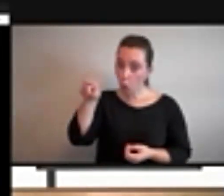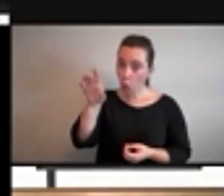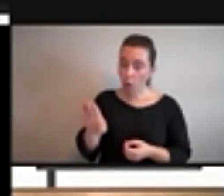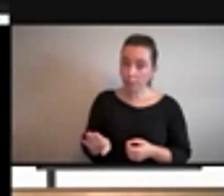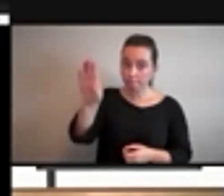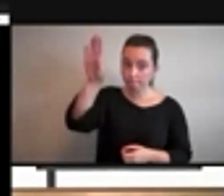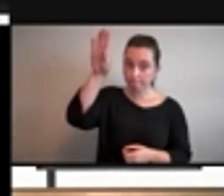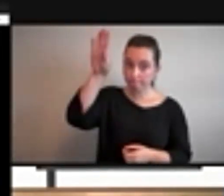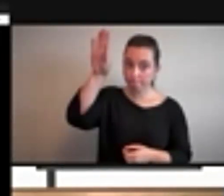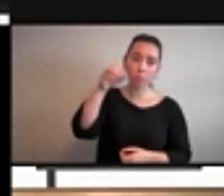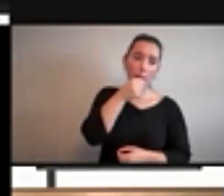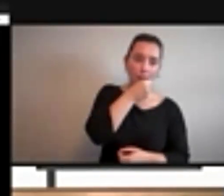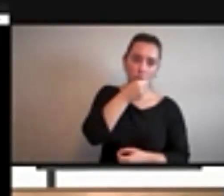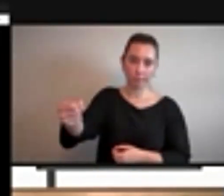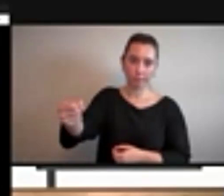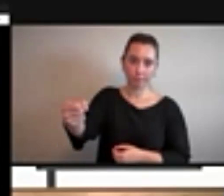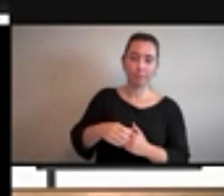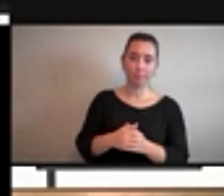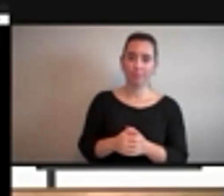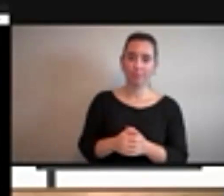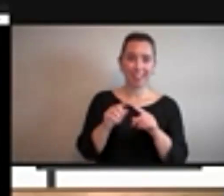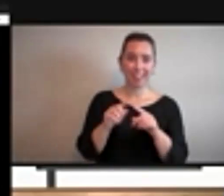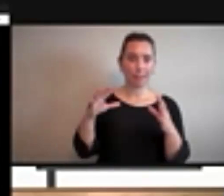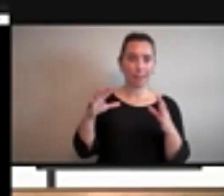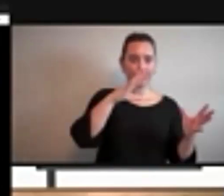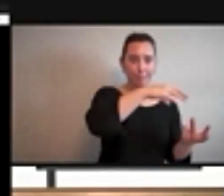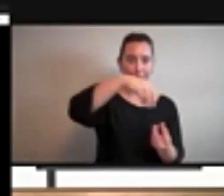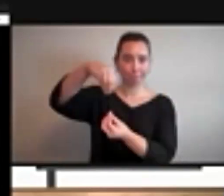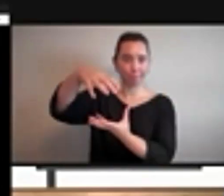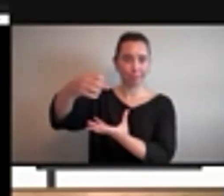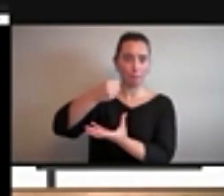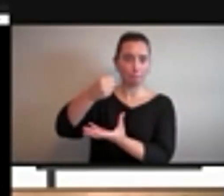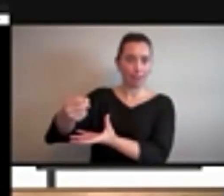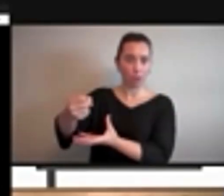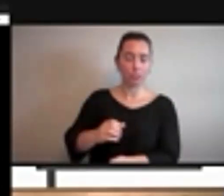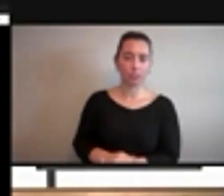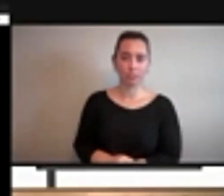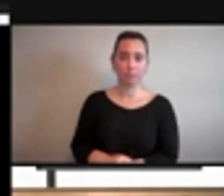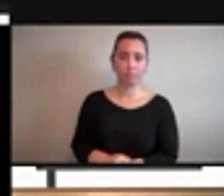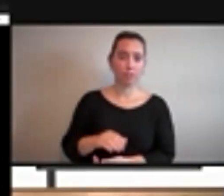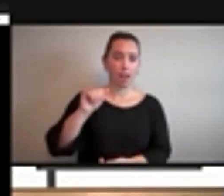the mic is coming to you. It's magic. Thank you. So if I understood well,